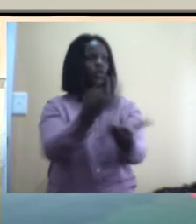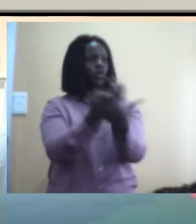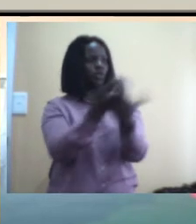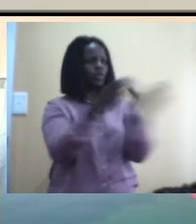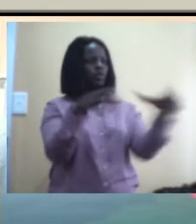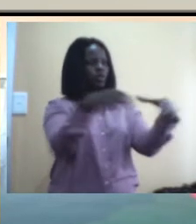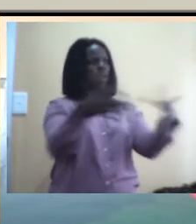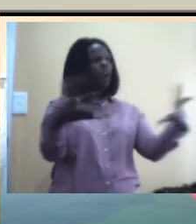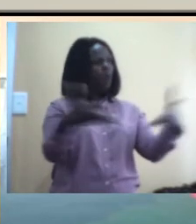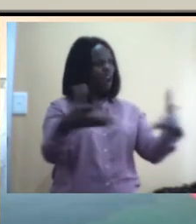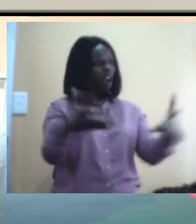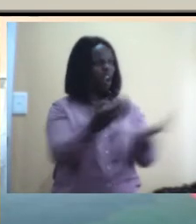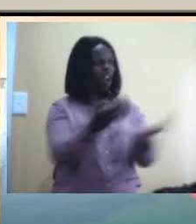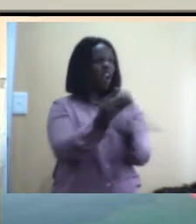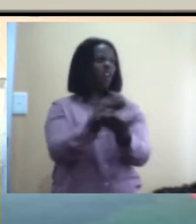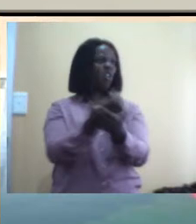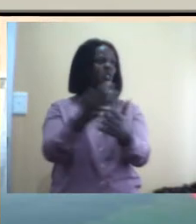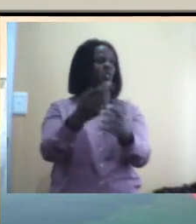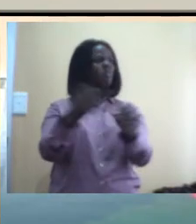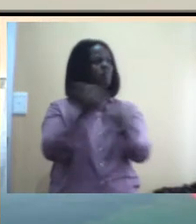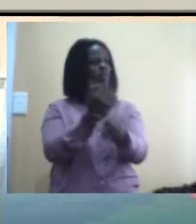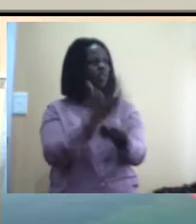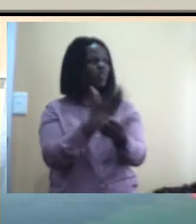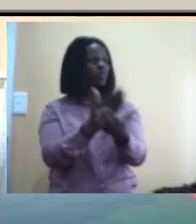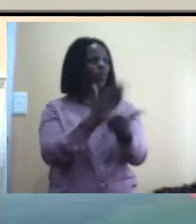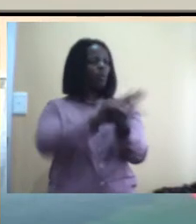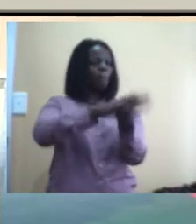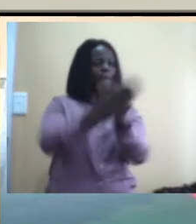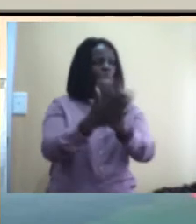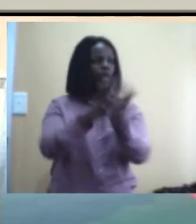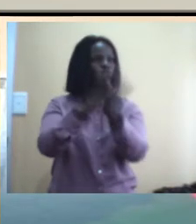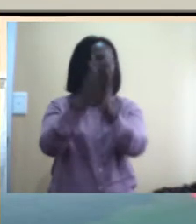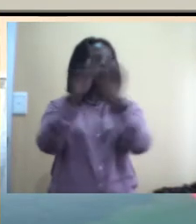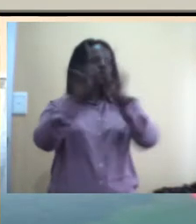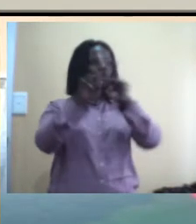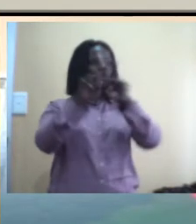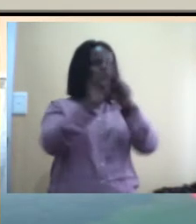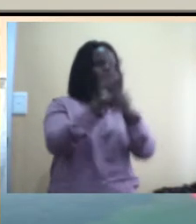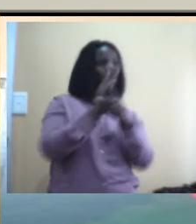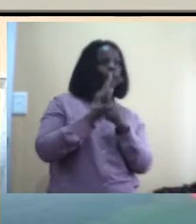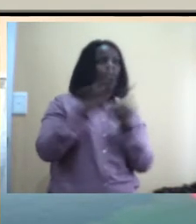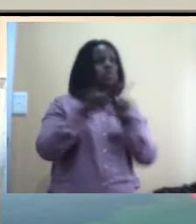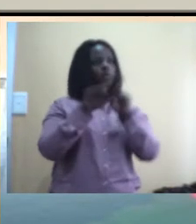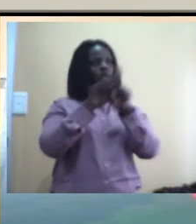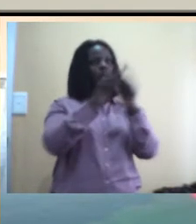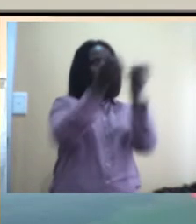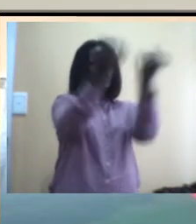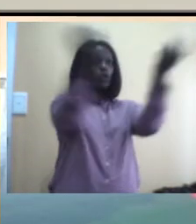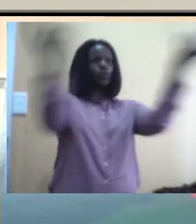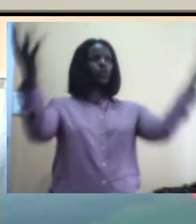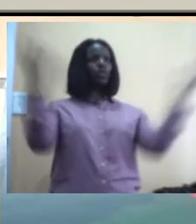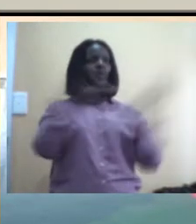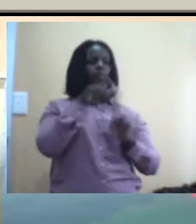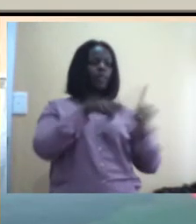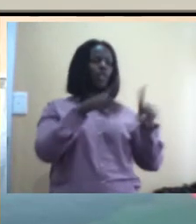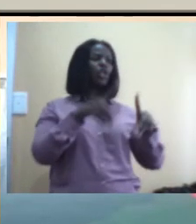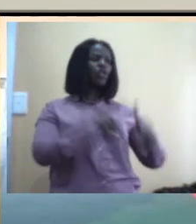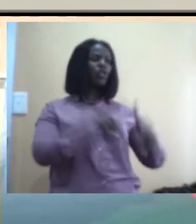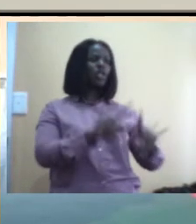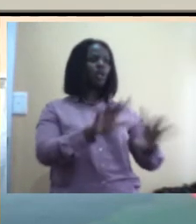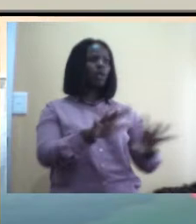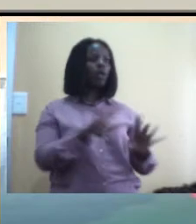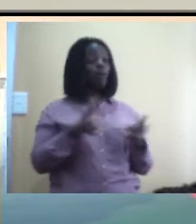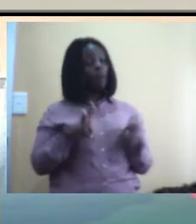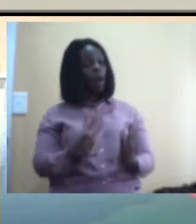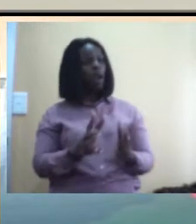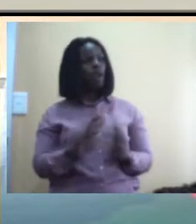economy, including processing, packaging, logistics, warehousing, and distribution. Madam Chair, the approach of